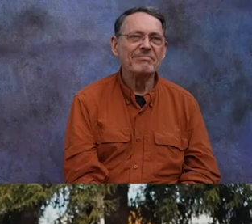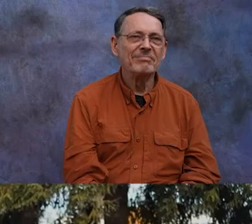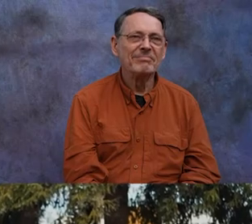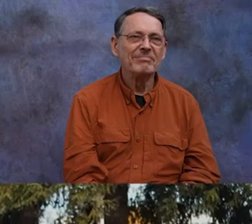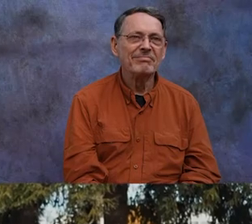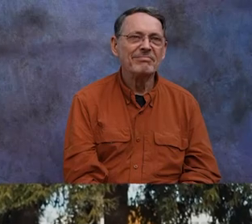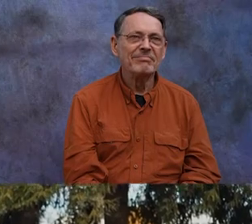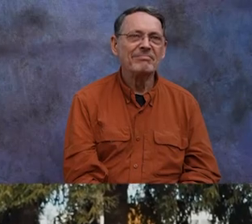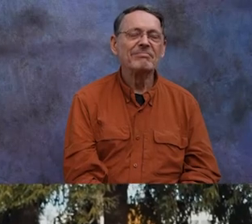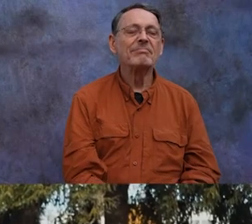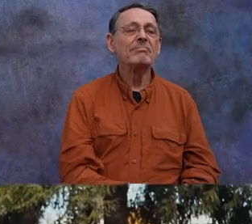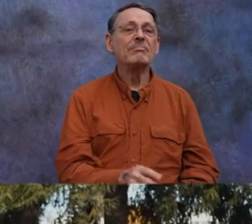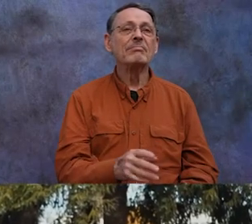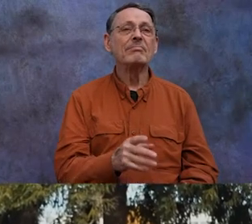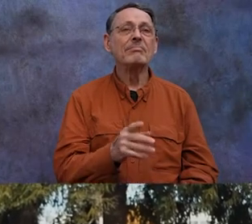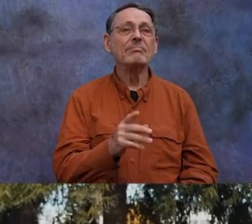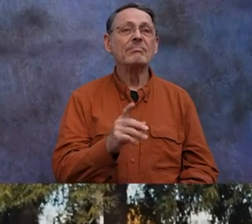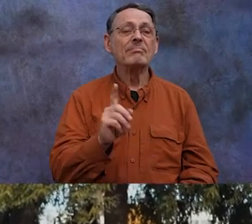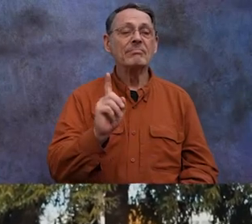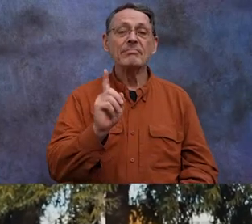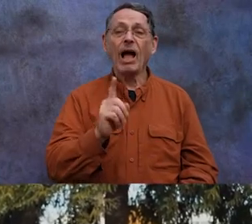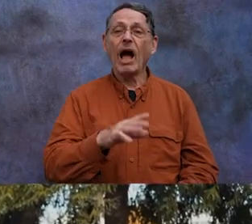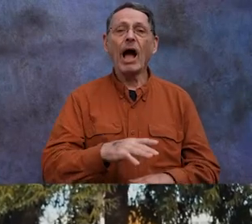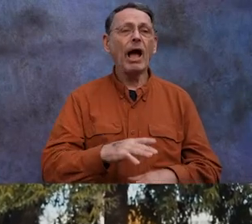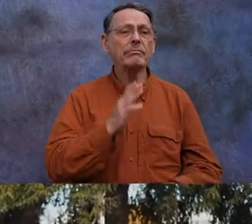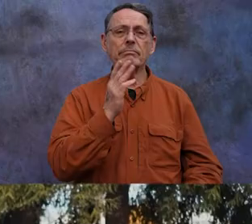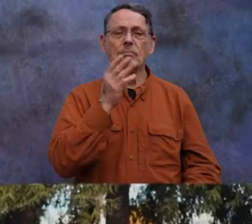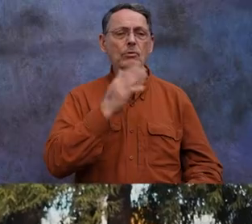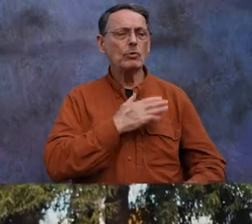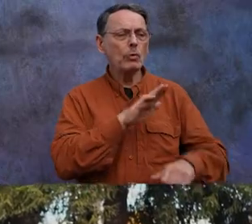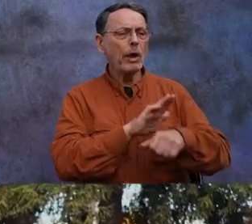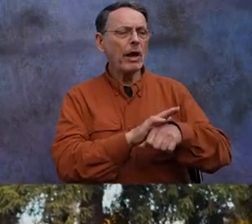By the earth, which is her fertile body,